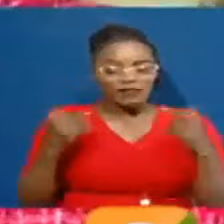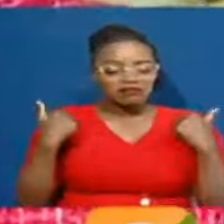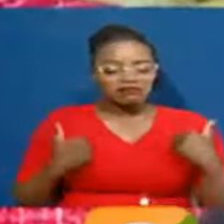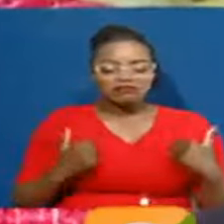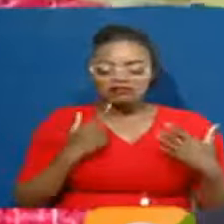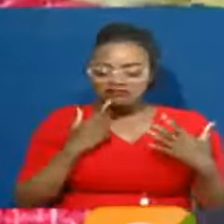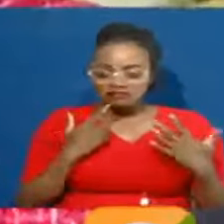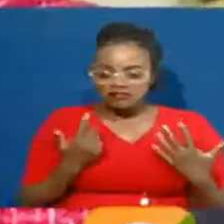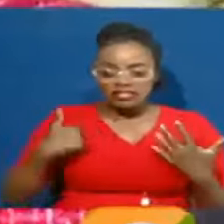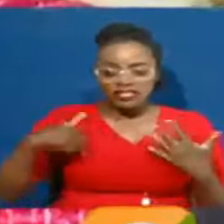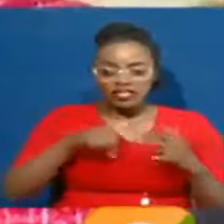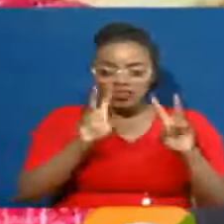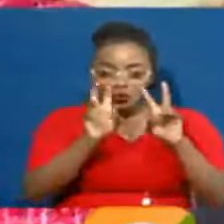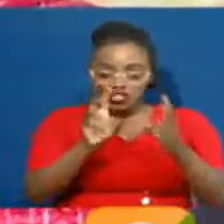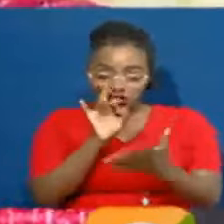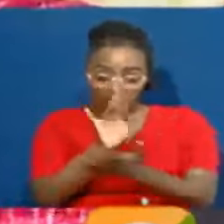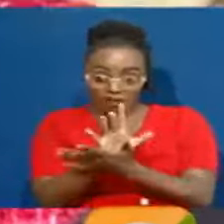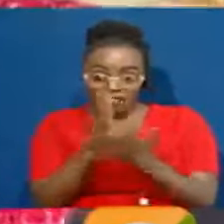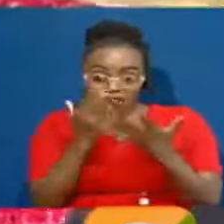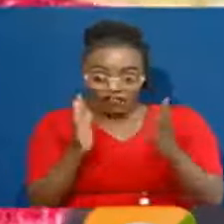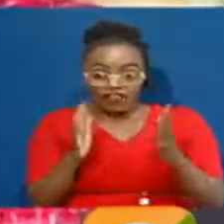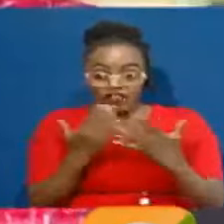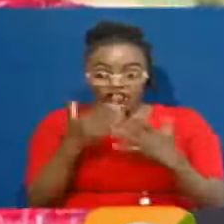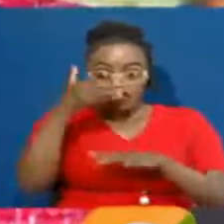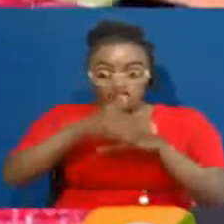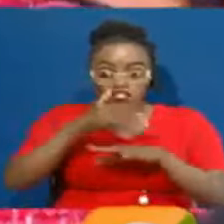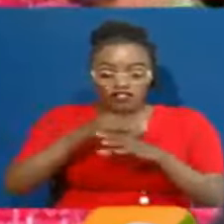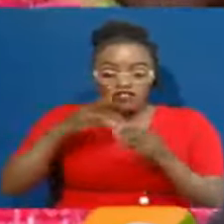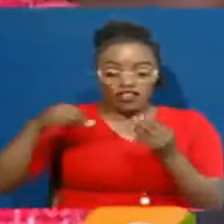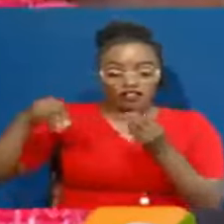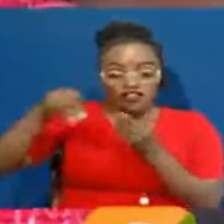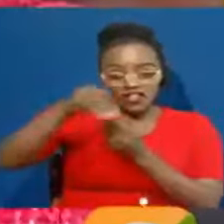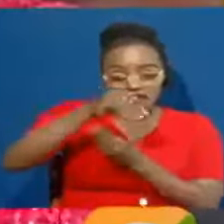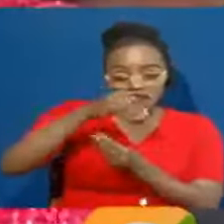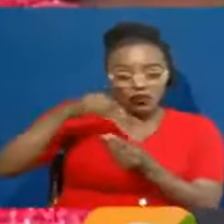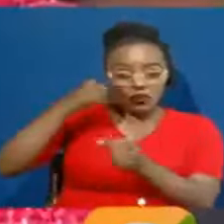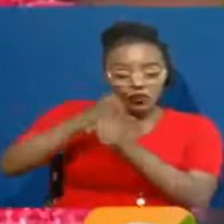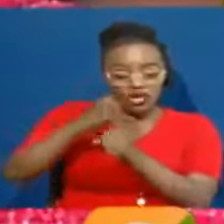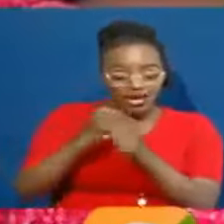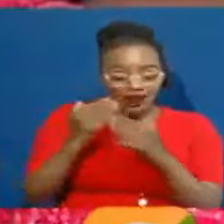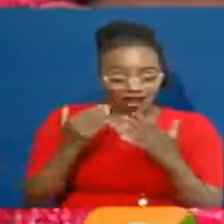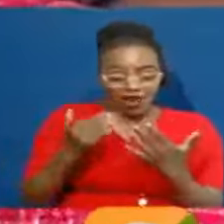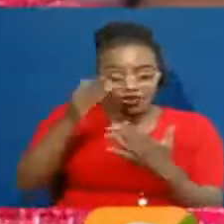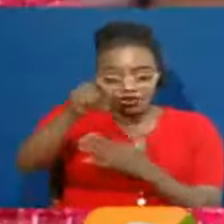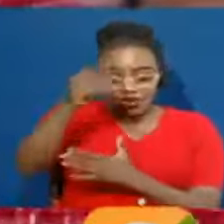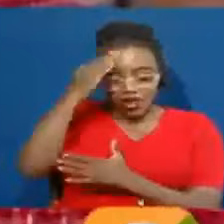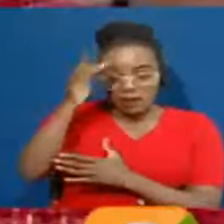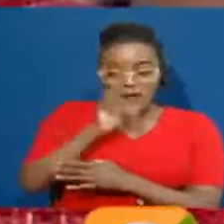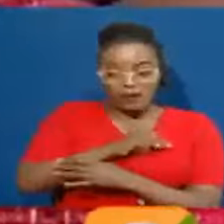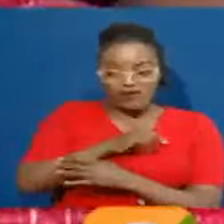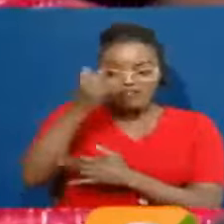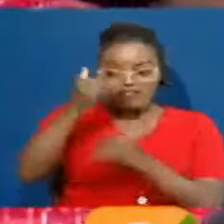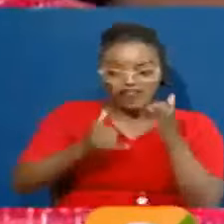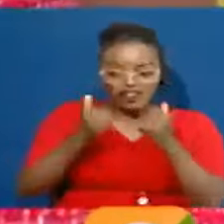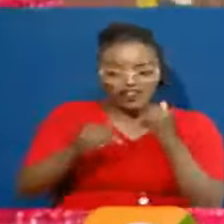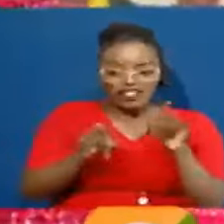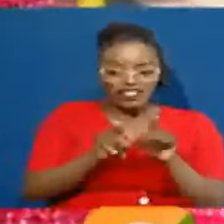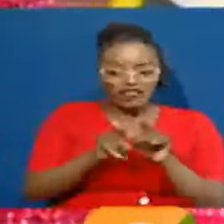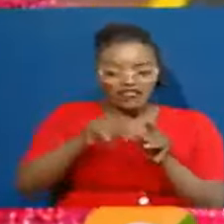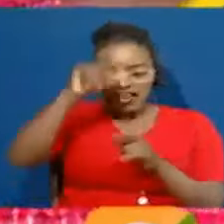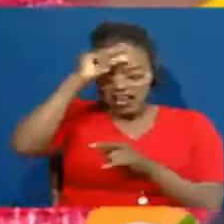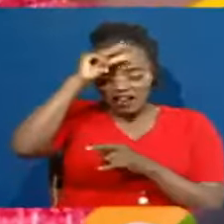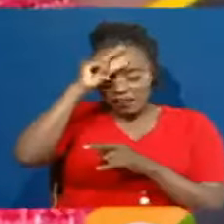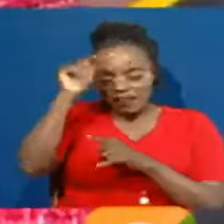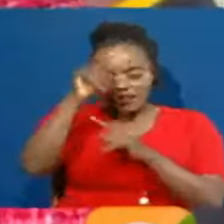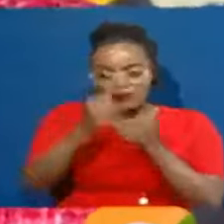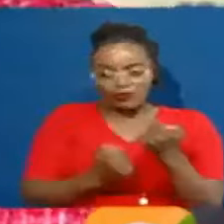say, we watched the impeachment for the fake fertilizer, how it was carried out. You remember, at long last, the head of the government came